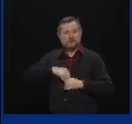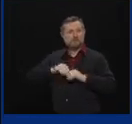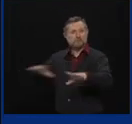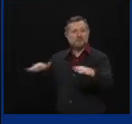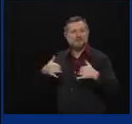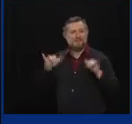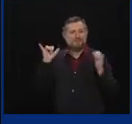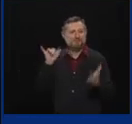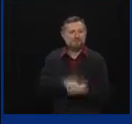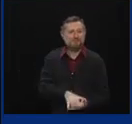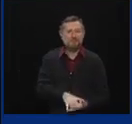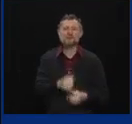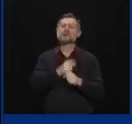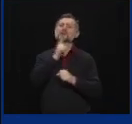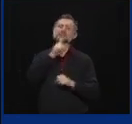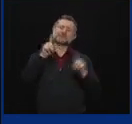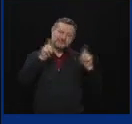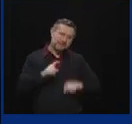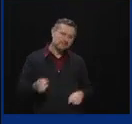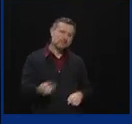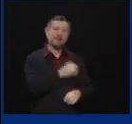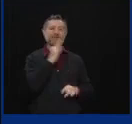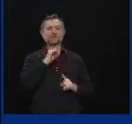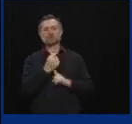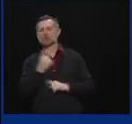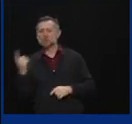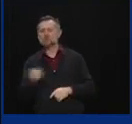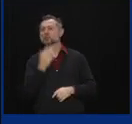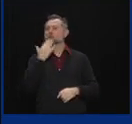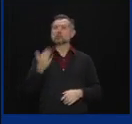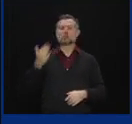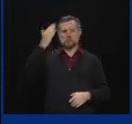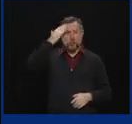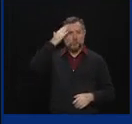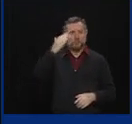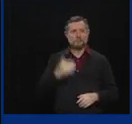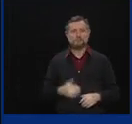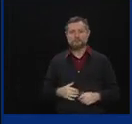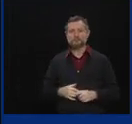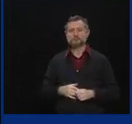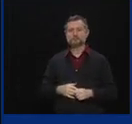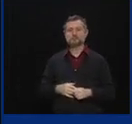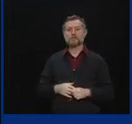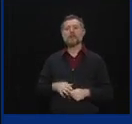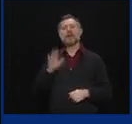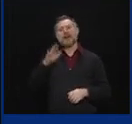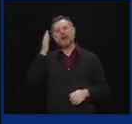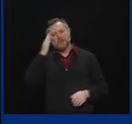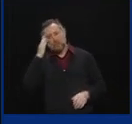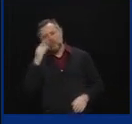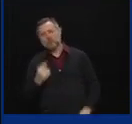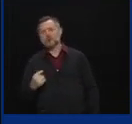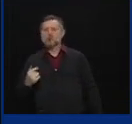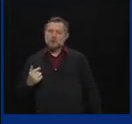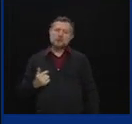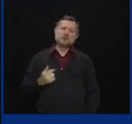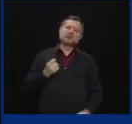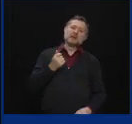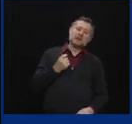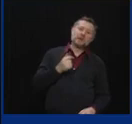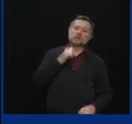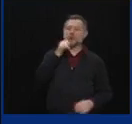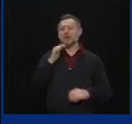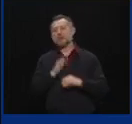to be in that situation, because it's always good to know. And you know what? That little tickle isn't the greatest thing you'll feel for a few seconds, but it's worth